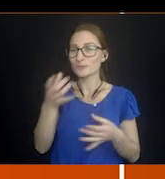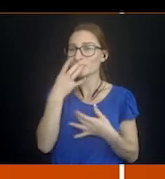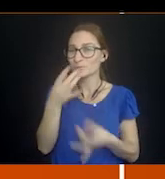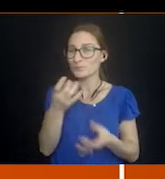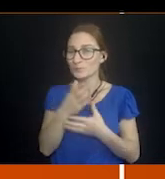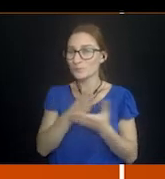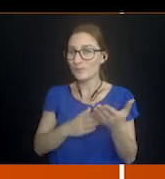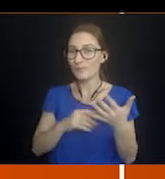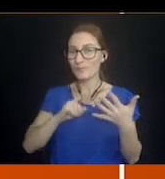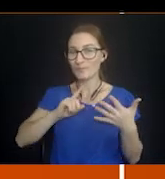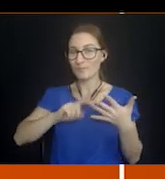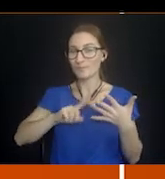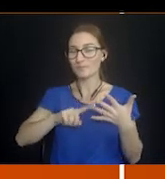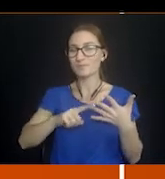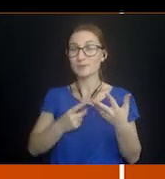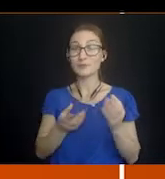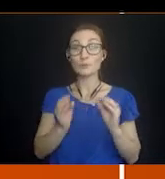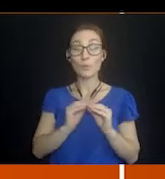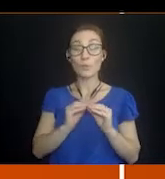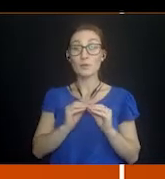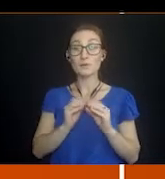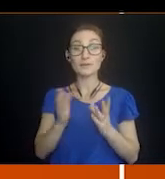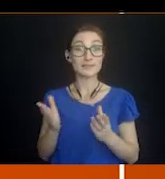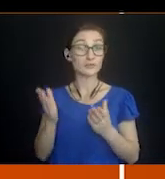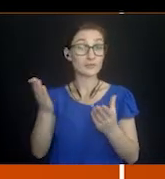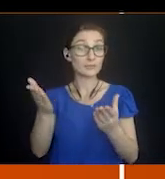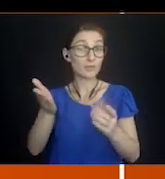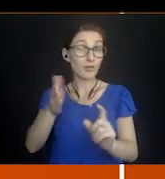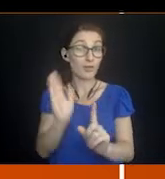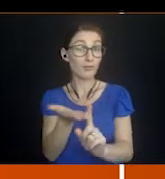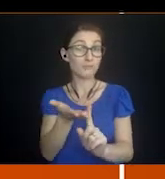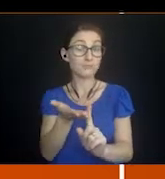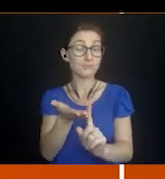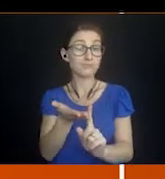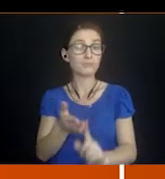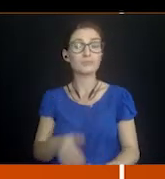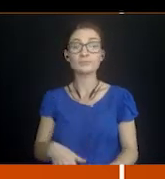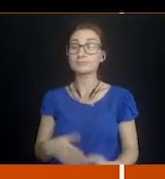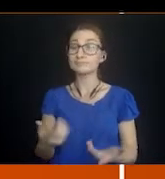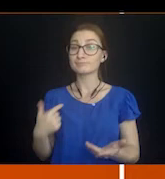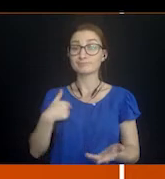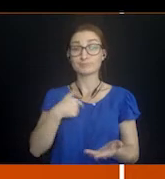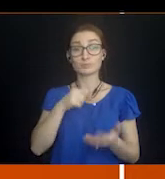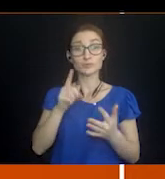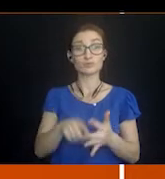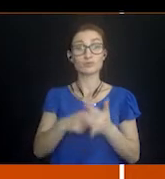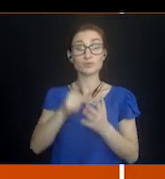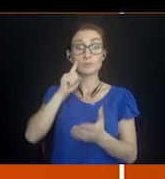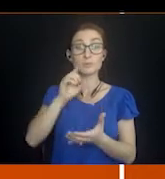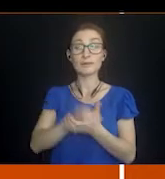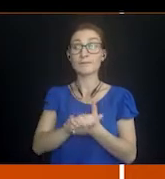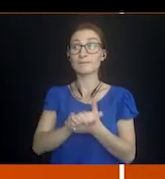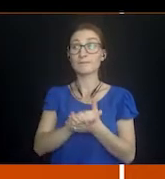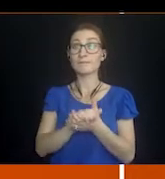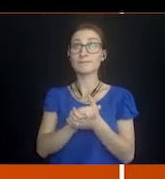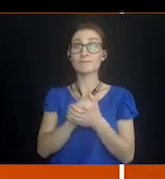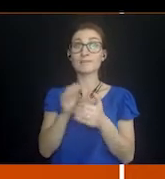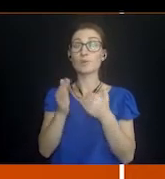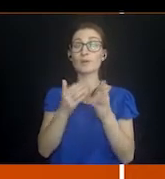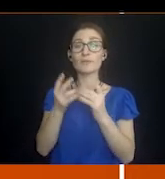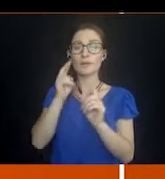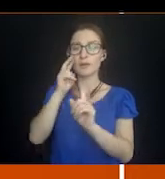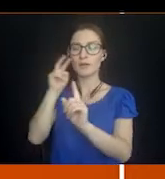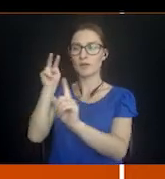The other interesting aspect of tunnel vision is that it makes you more suggestible. You